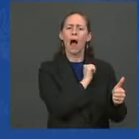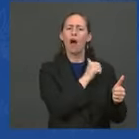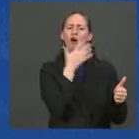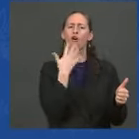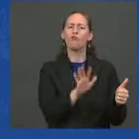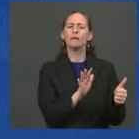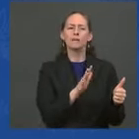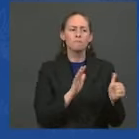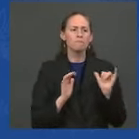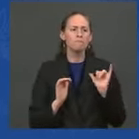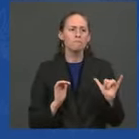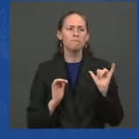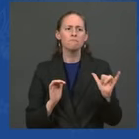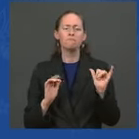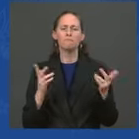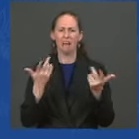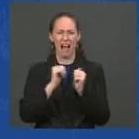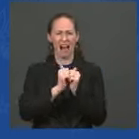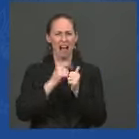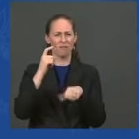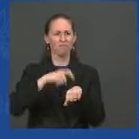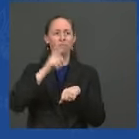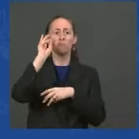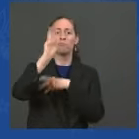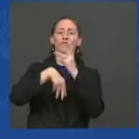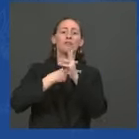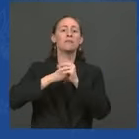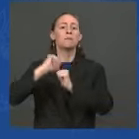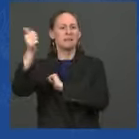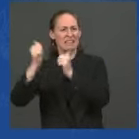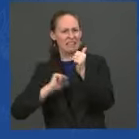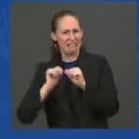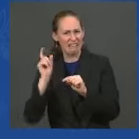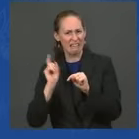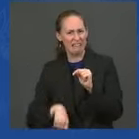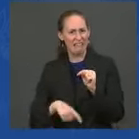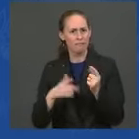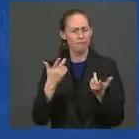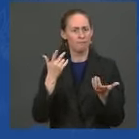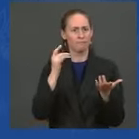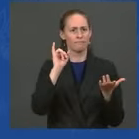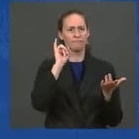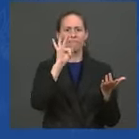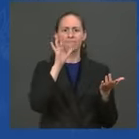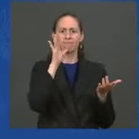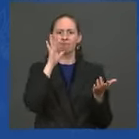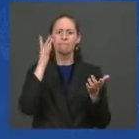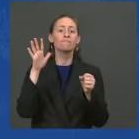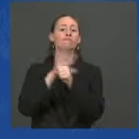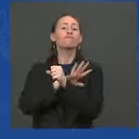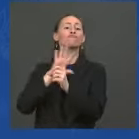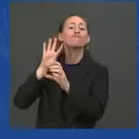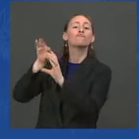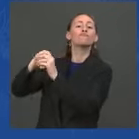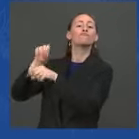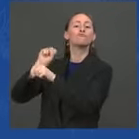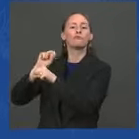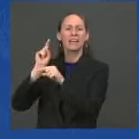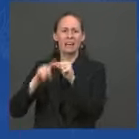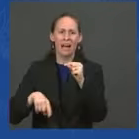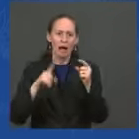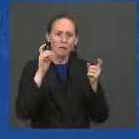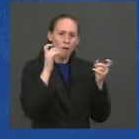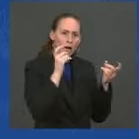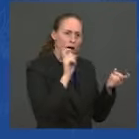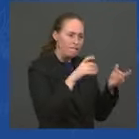How can we compete in a world of millions of Americans' parents, especially moms, can't be part of the workforce because they can't afford the cost of child